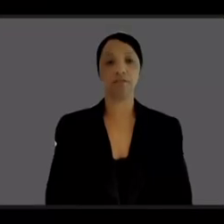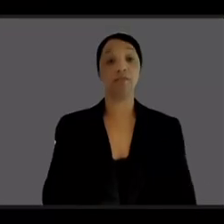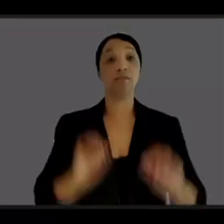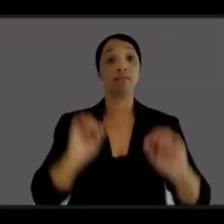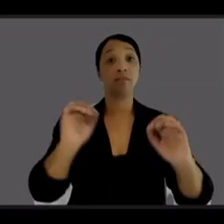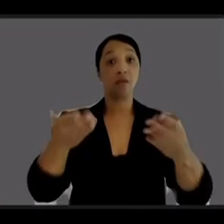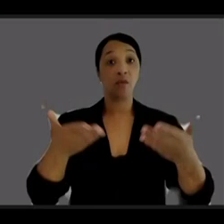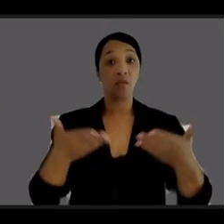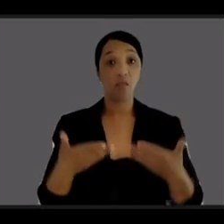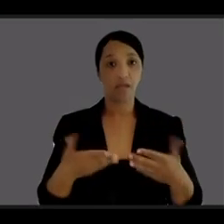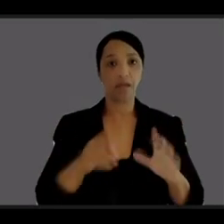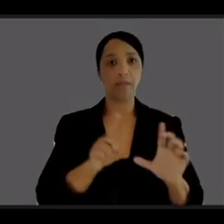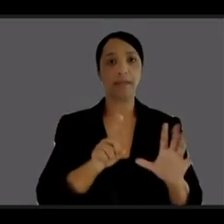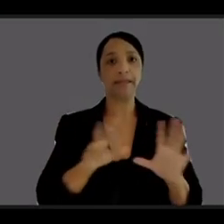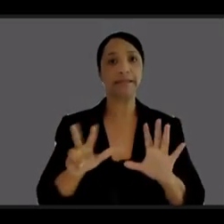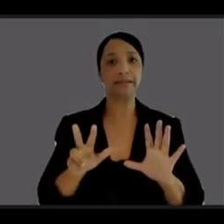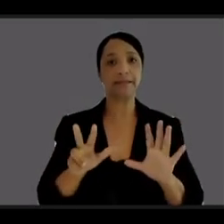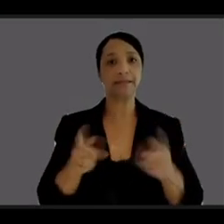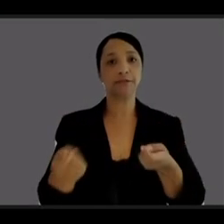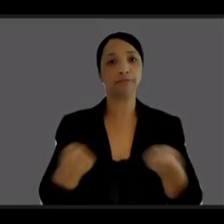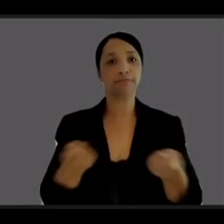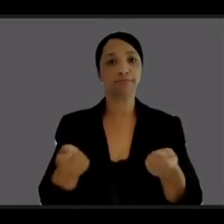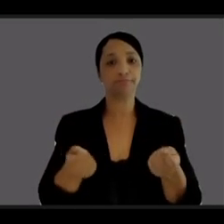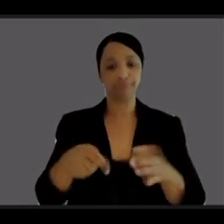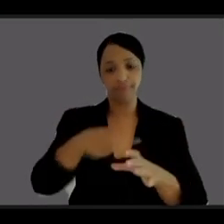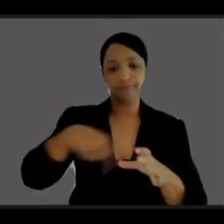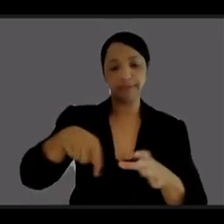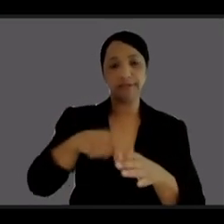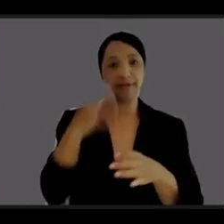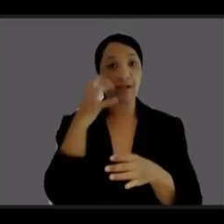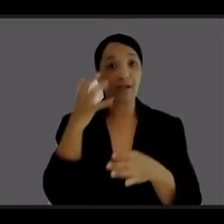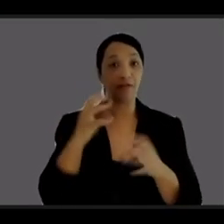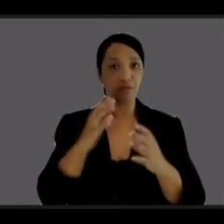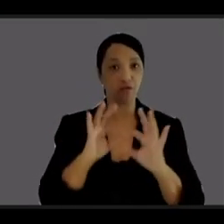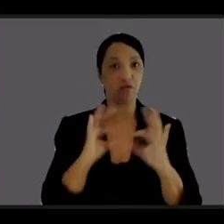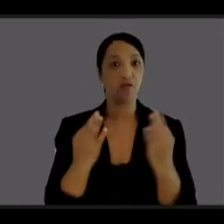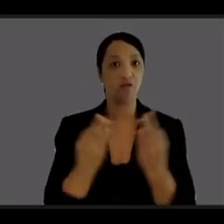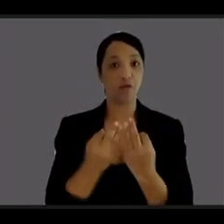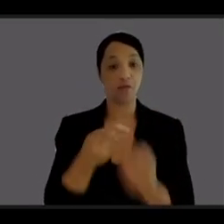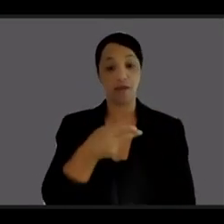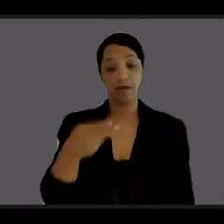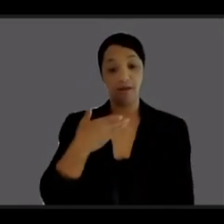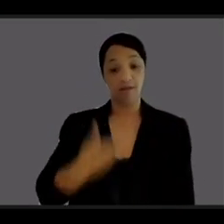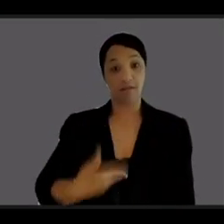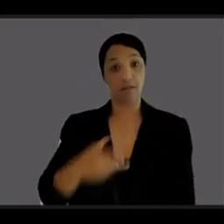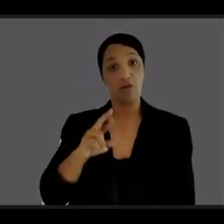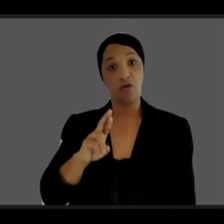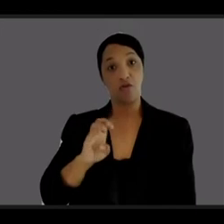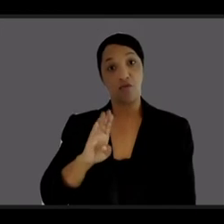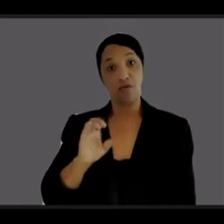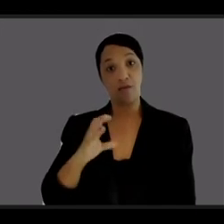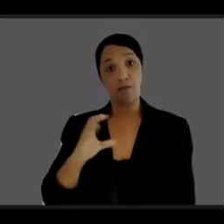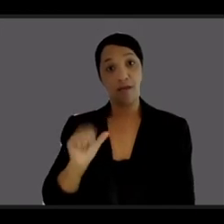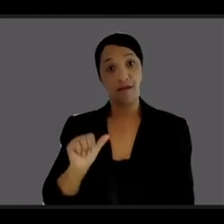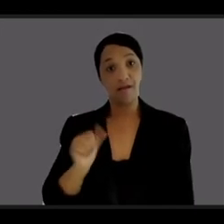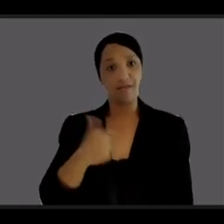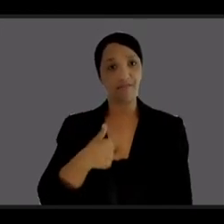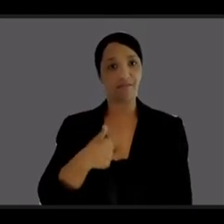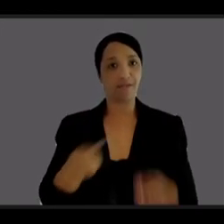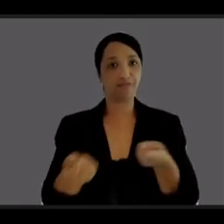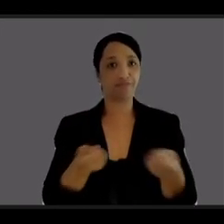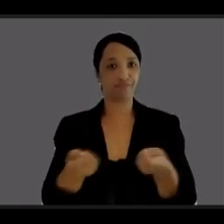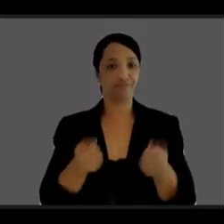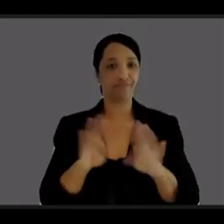Internet Governance Forum. And my name is Rebecca, and it's my honor to serve the MC for this opening. Prior